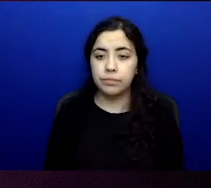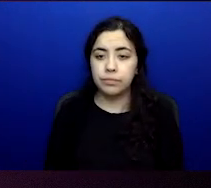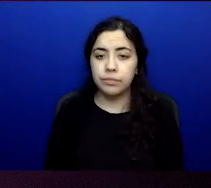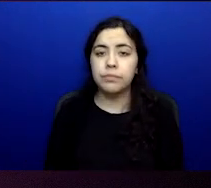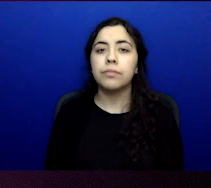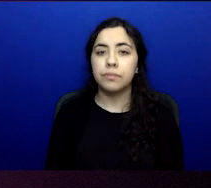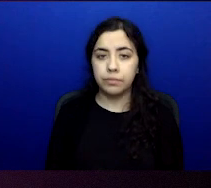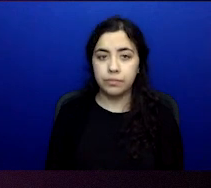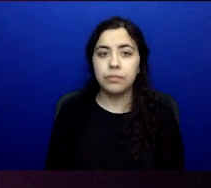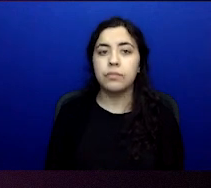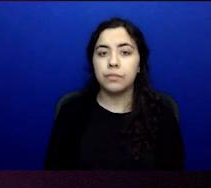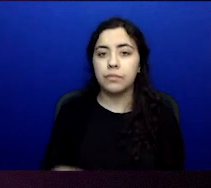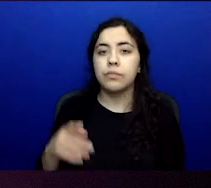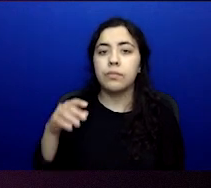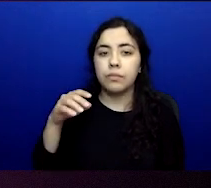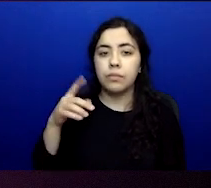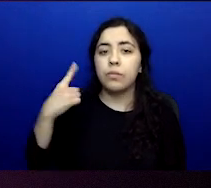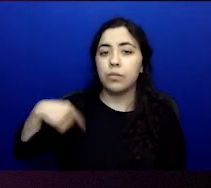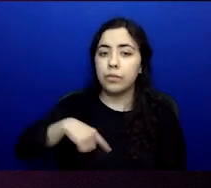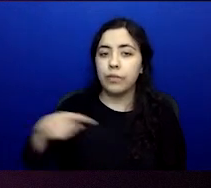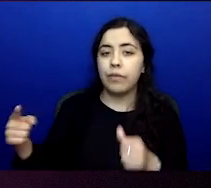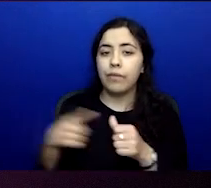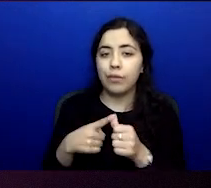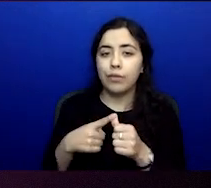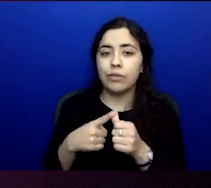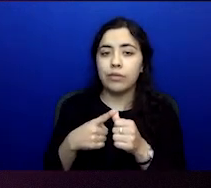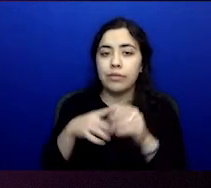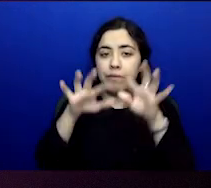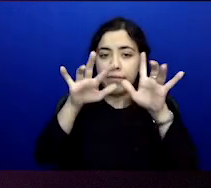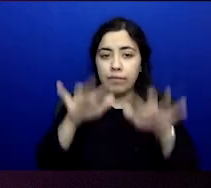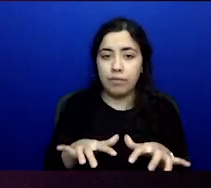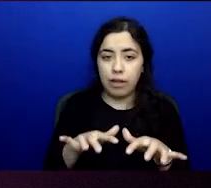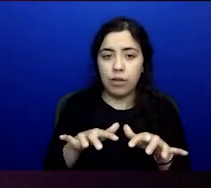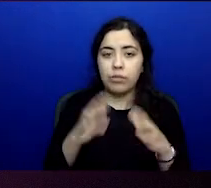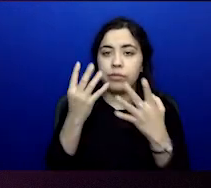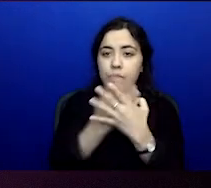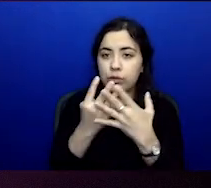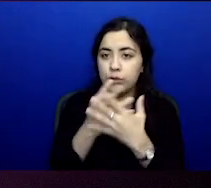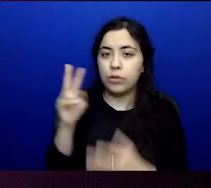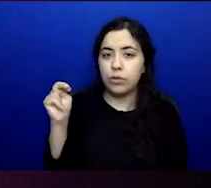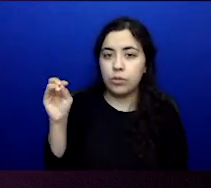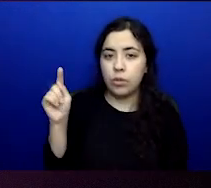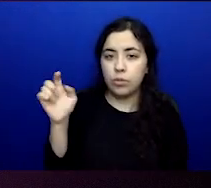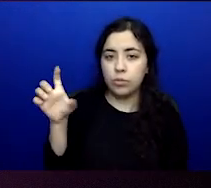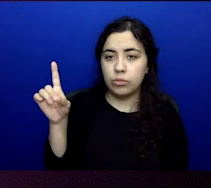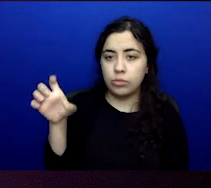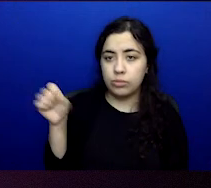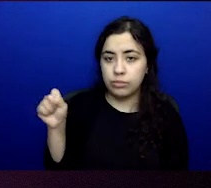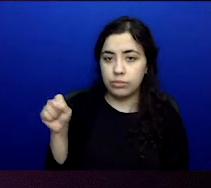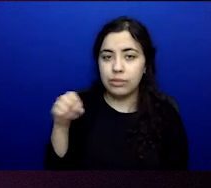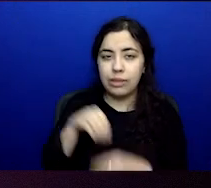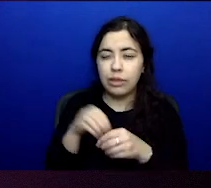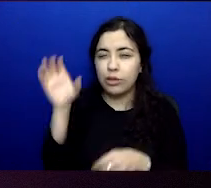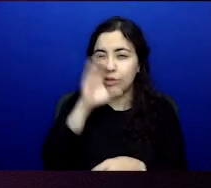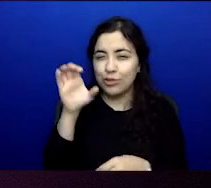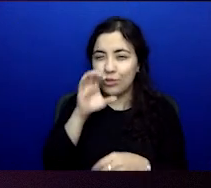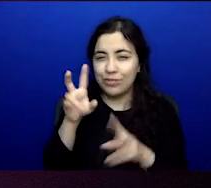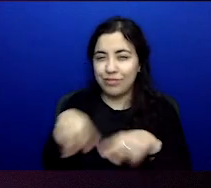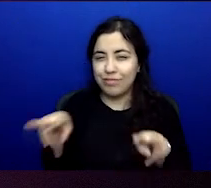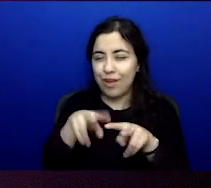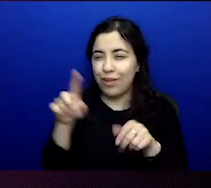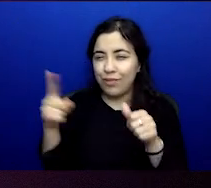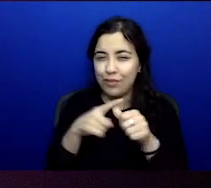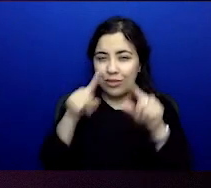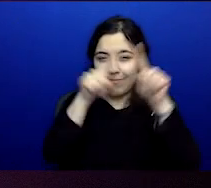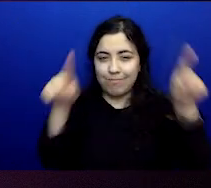of Redux, in that we will first filter out the set of nodes, as you can see here in our search value. Let's say we put the search